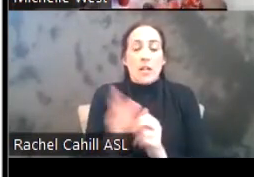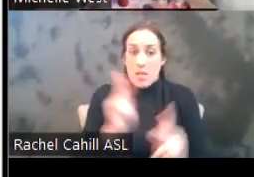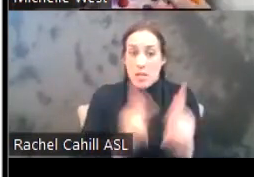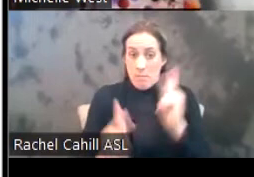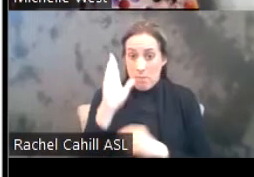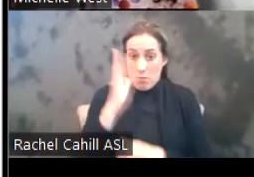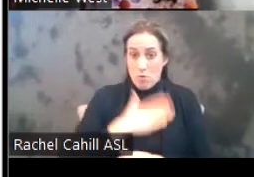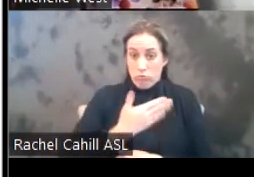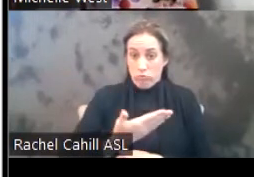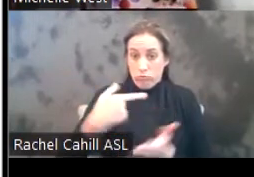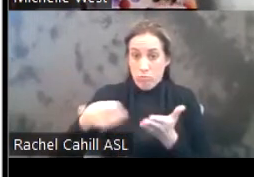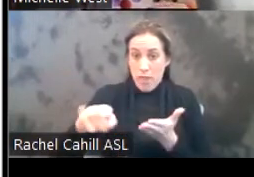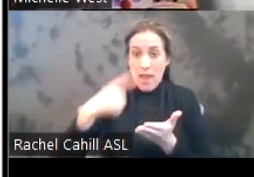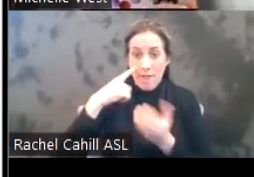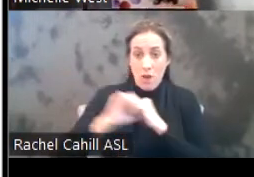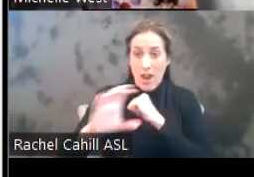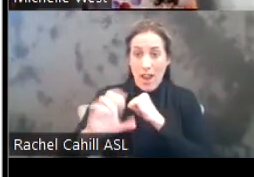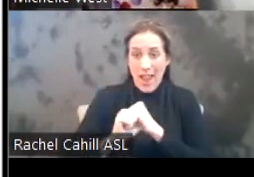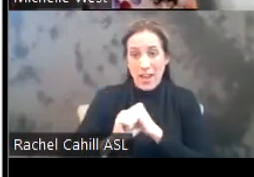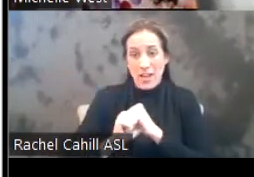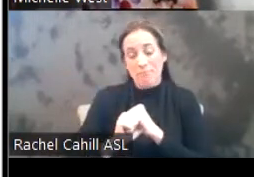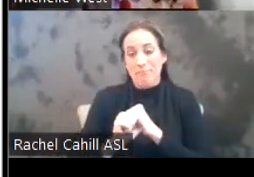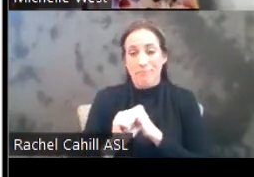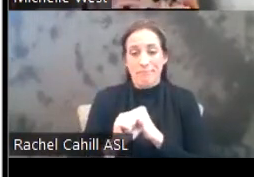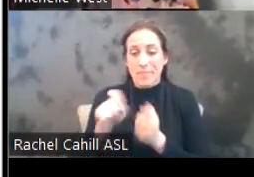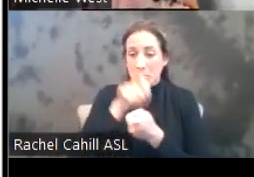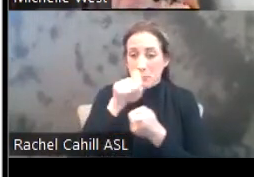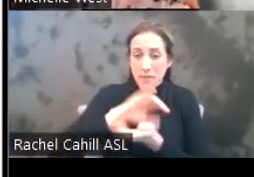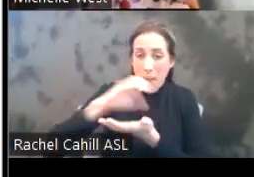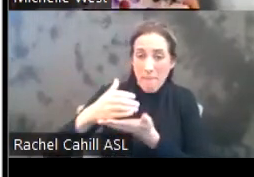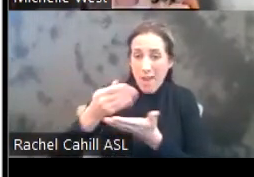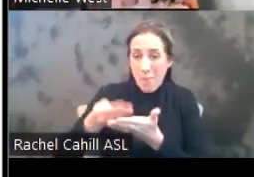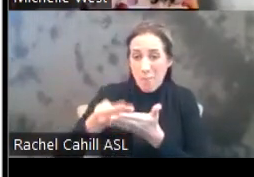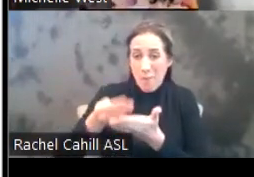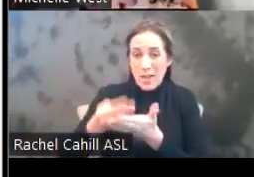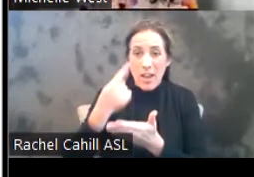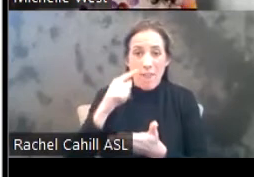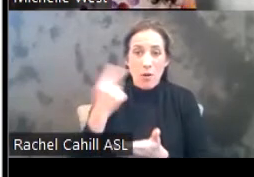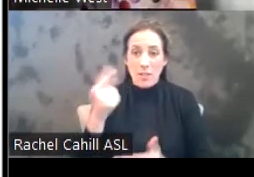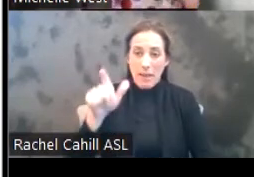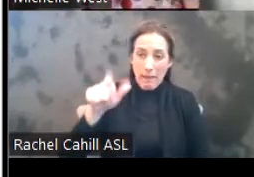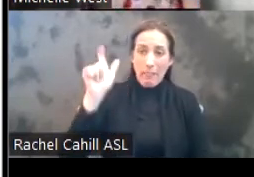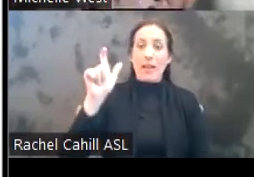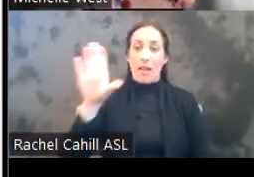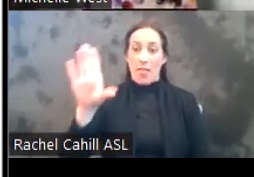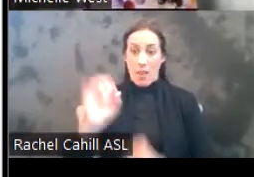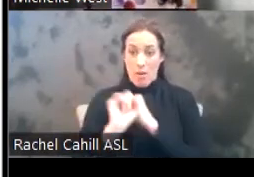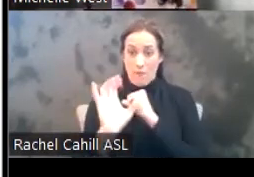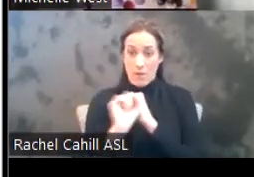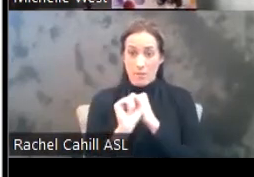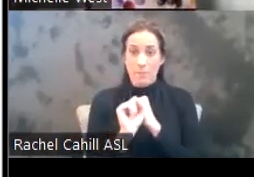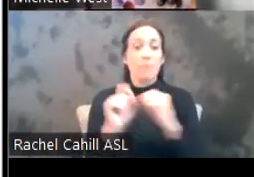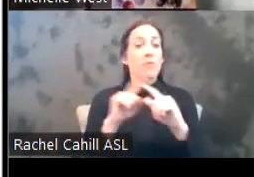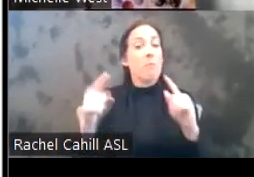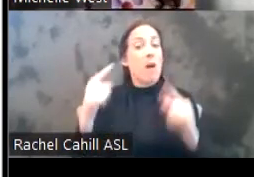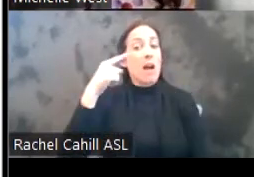for ads. They'll pay X amount of money for someone to click on their ad. When you're a